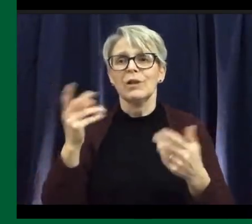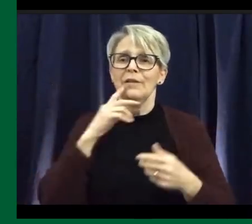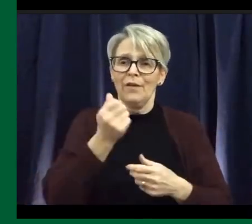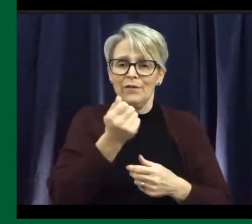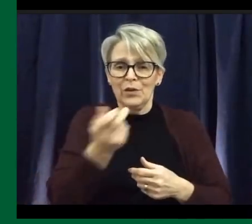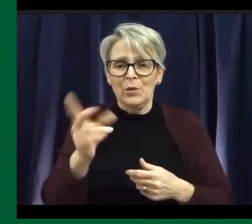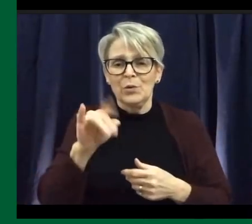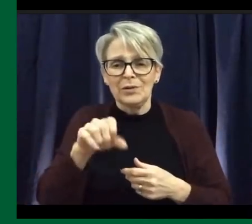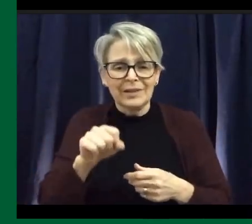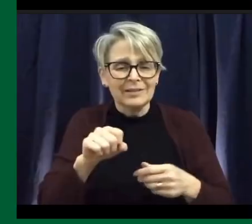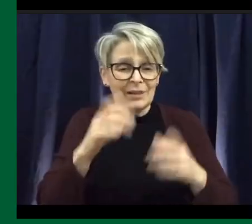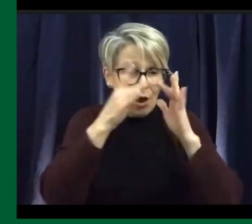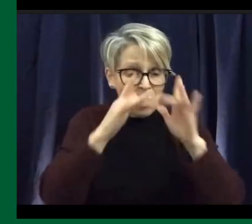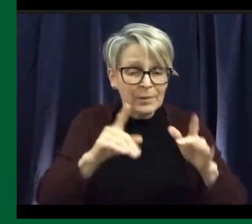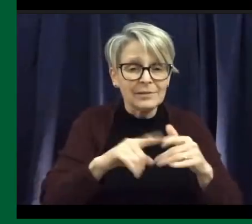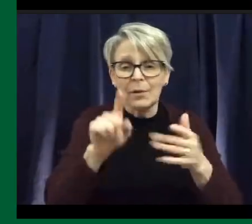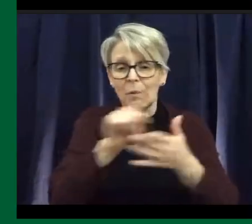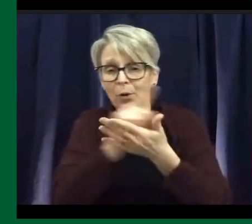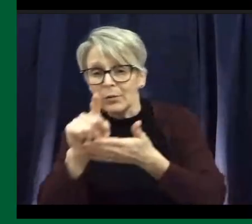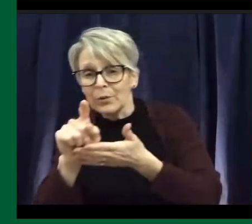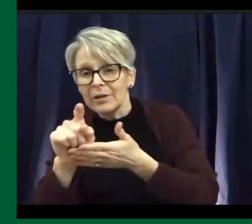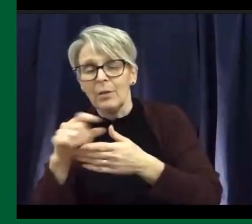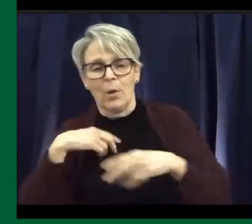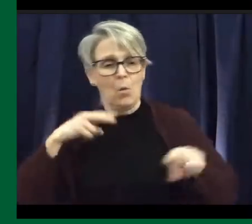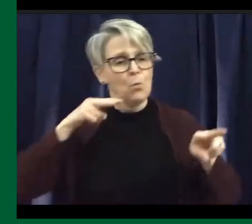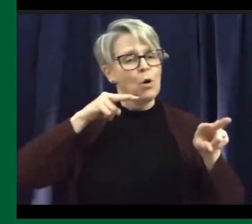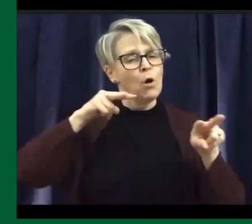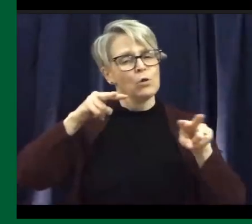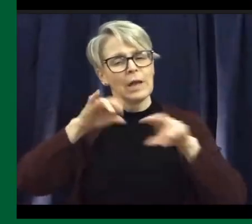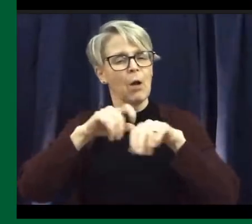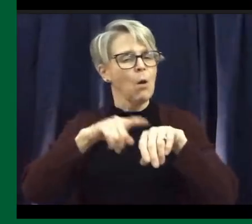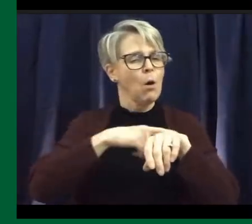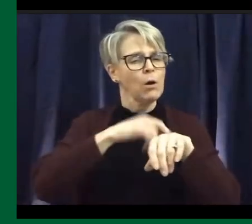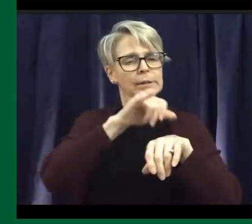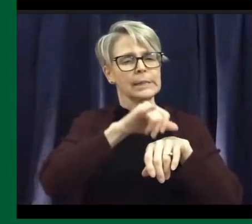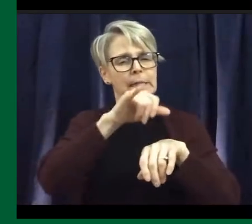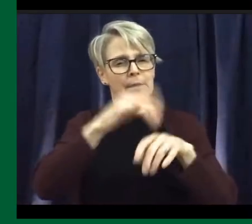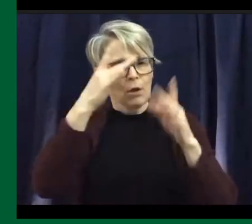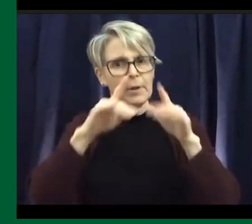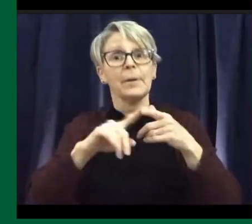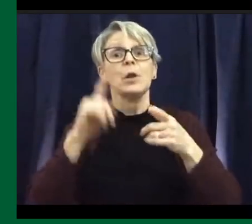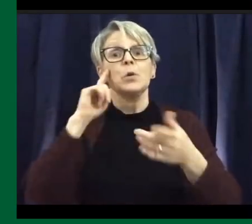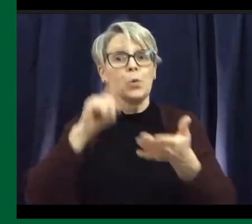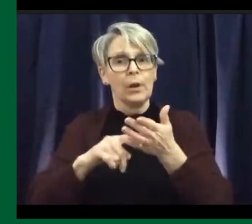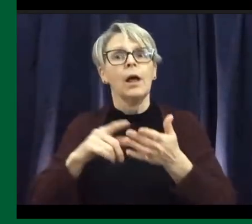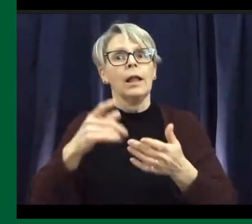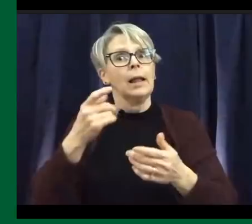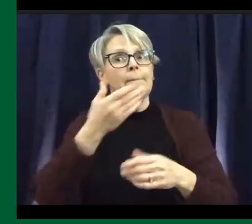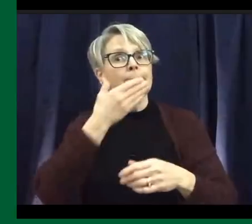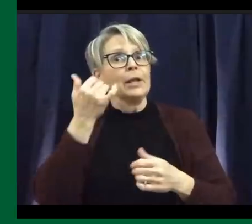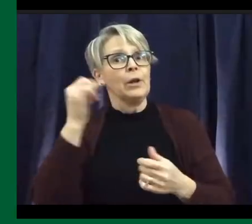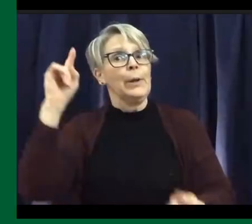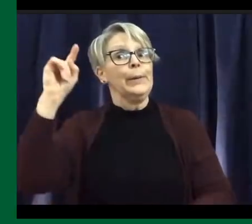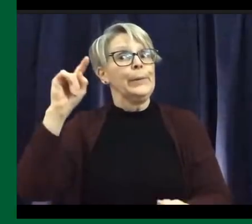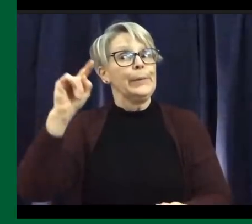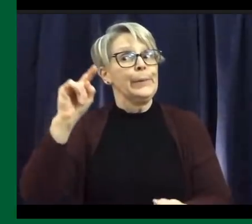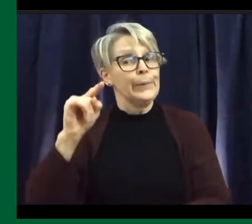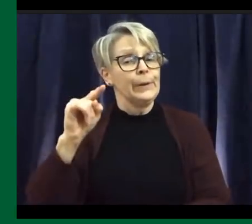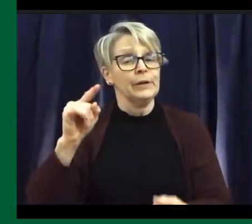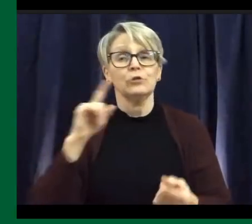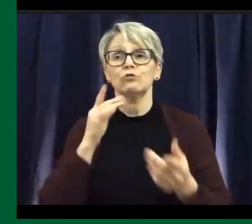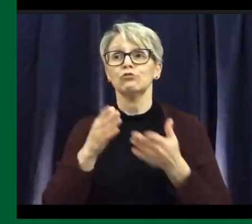one indicator we are watching, and it's trending in the right direction. Our overall case numbers are also